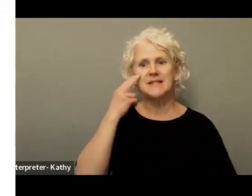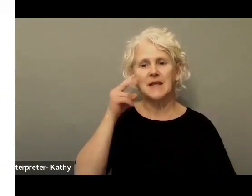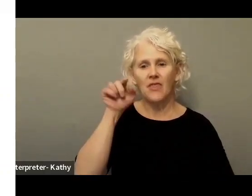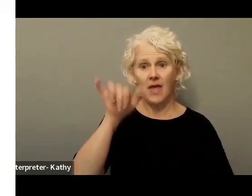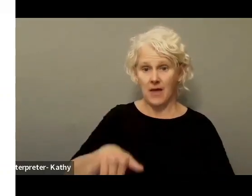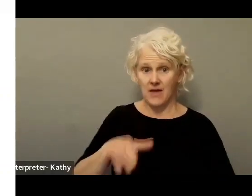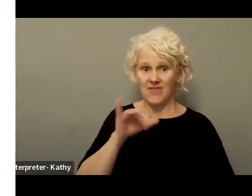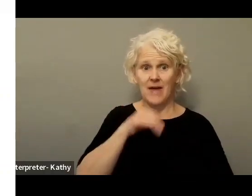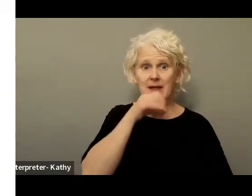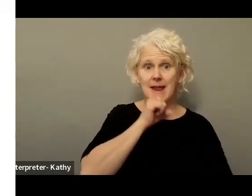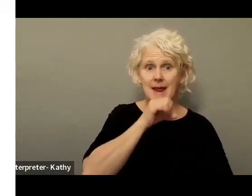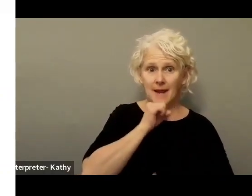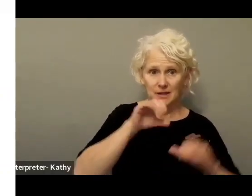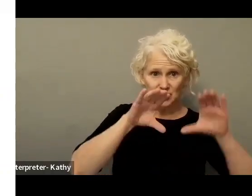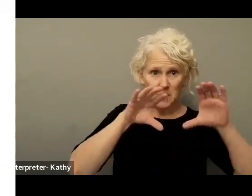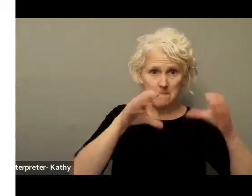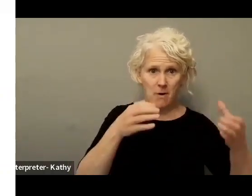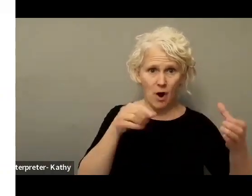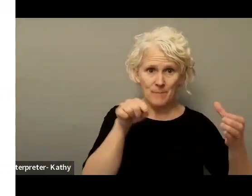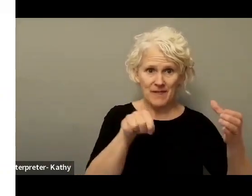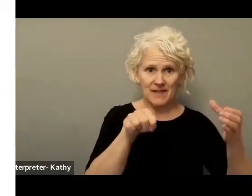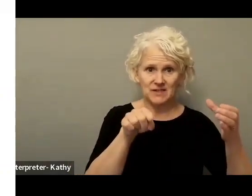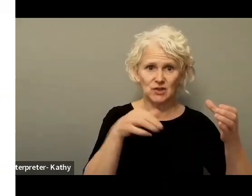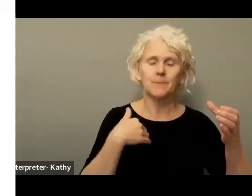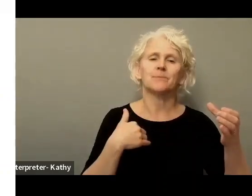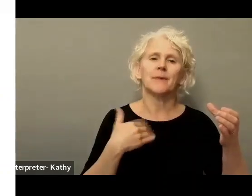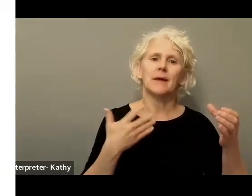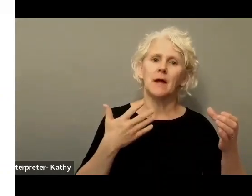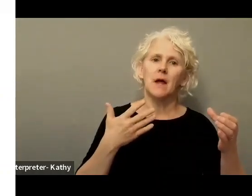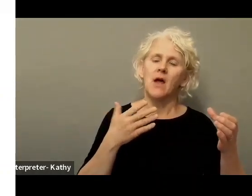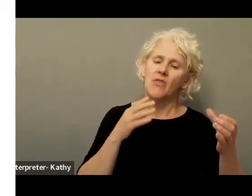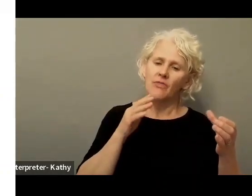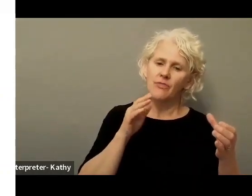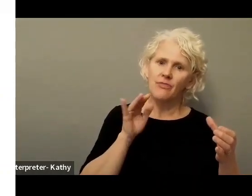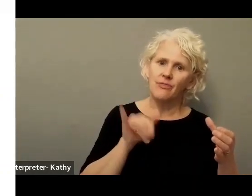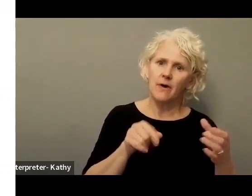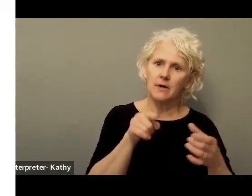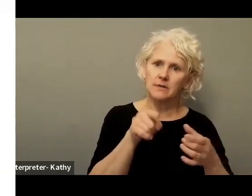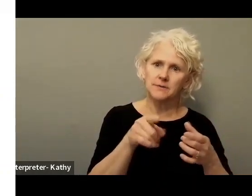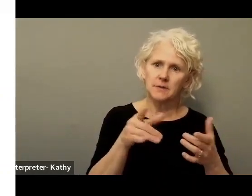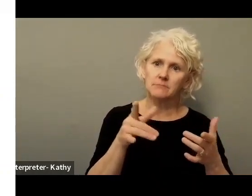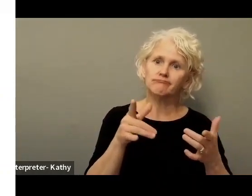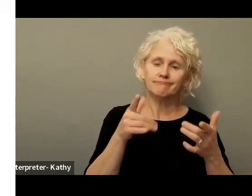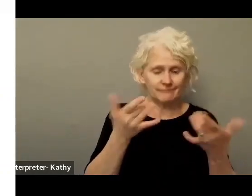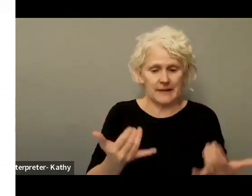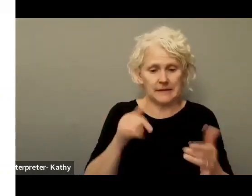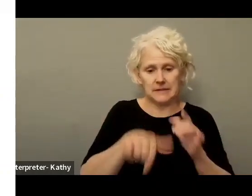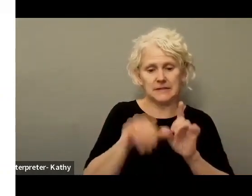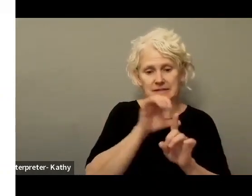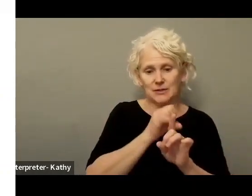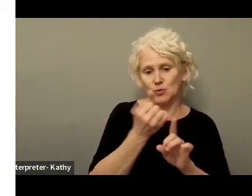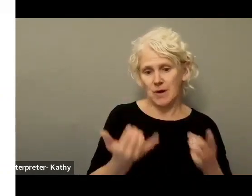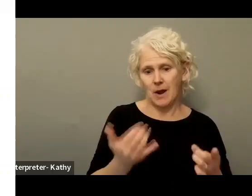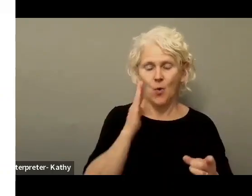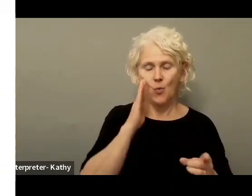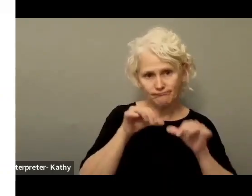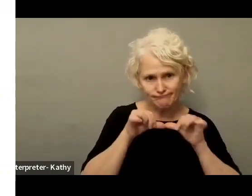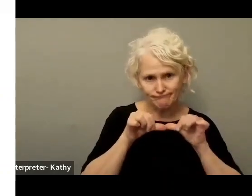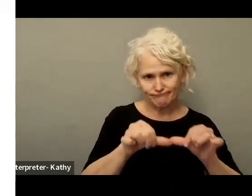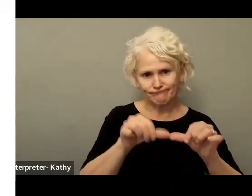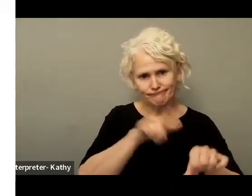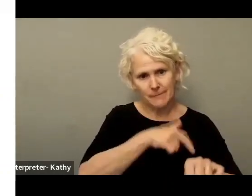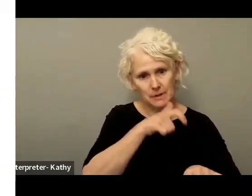the aging population is what is with us now for a long time.